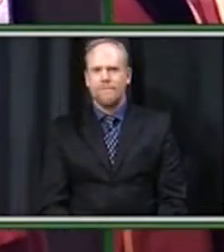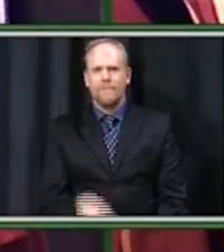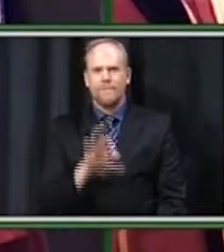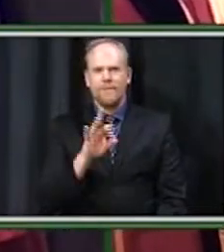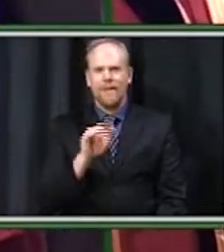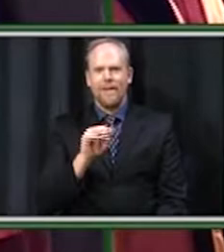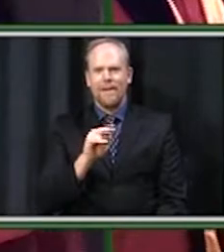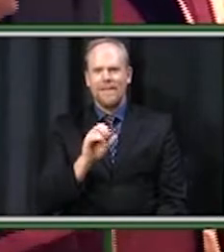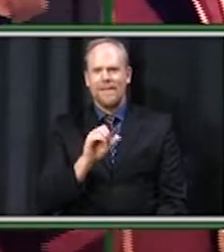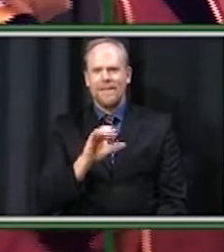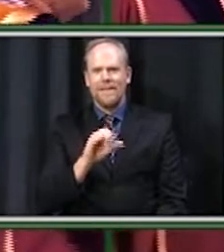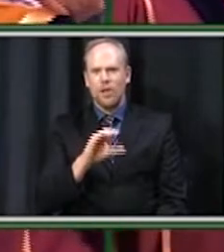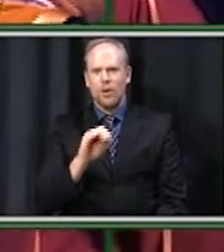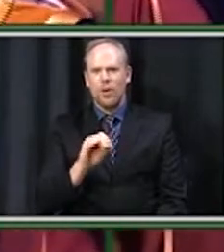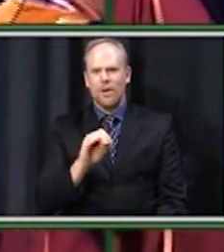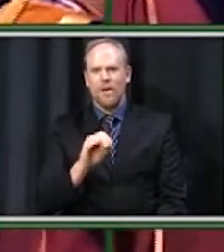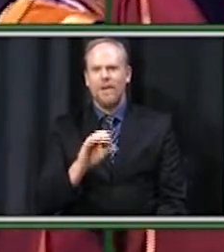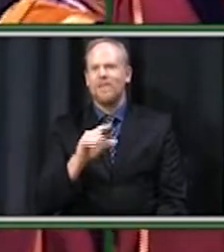Francisco Garcia.